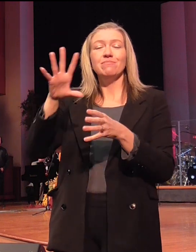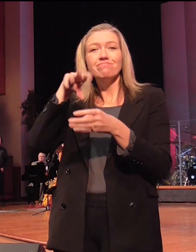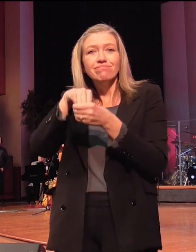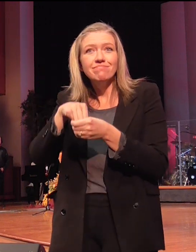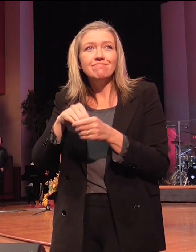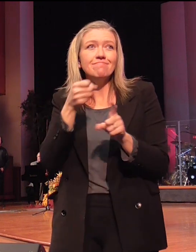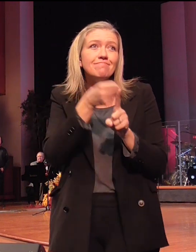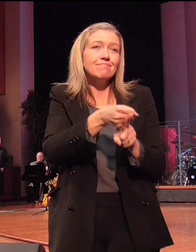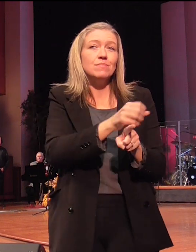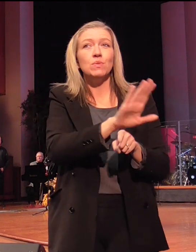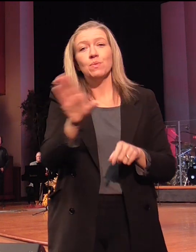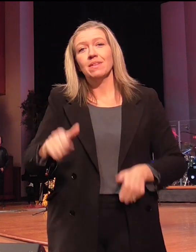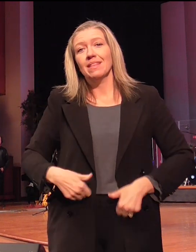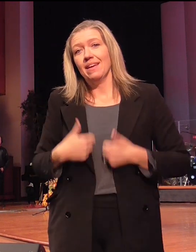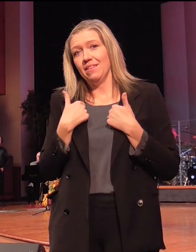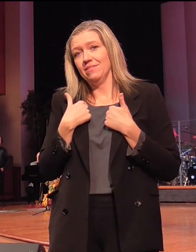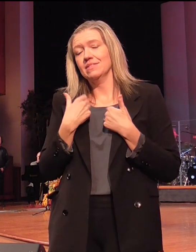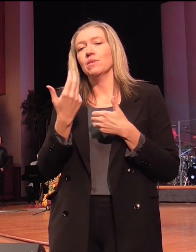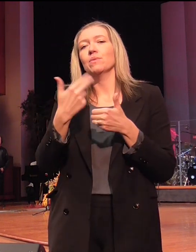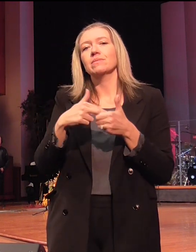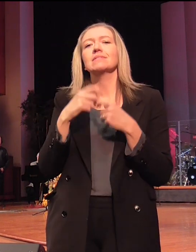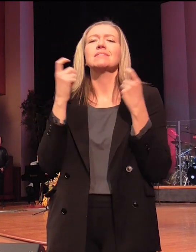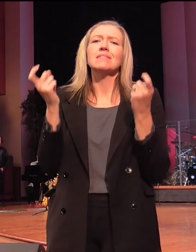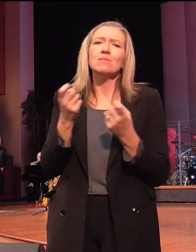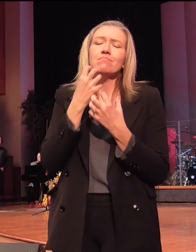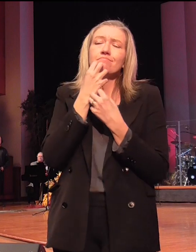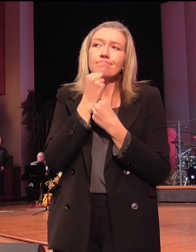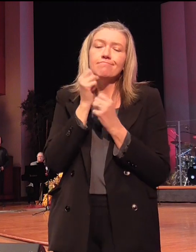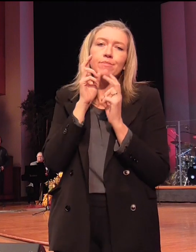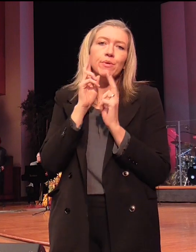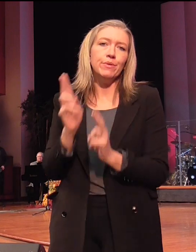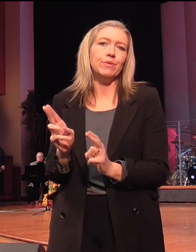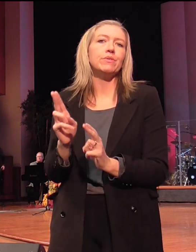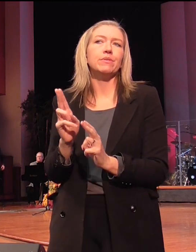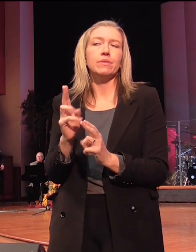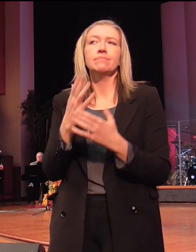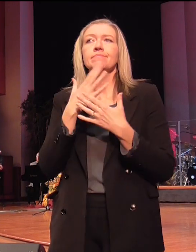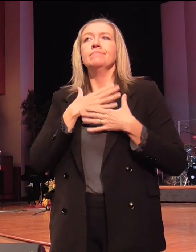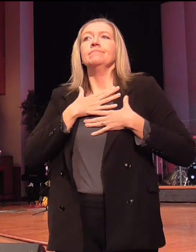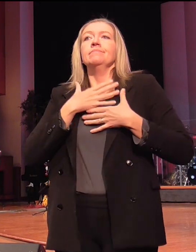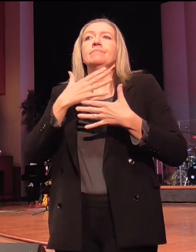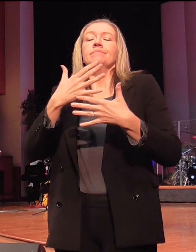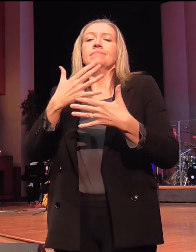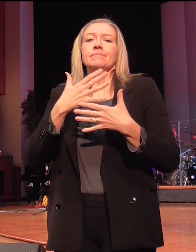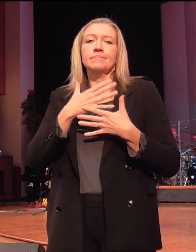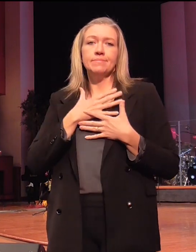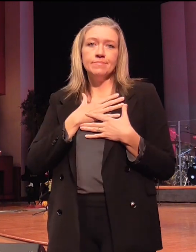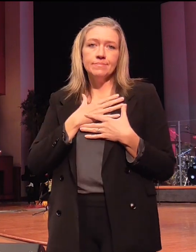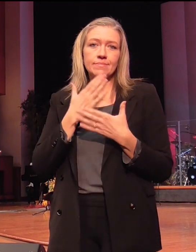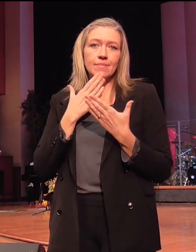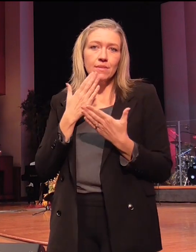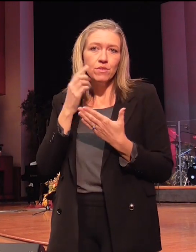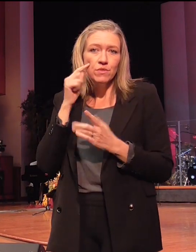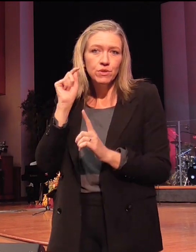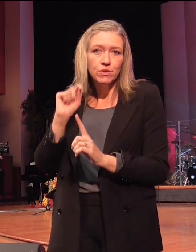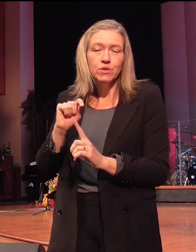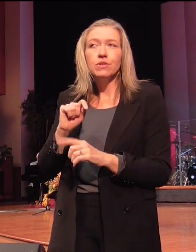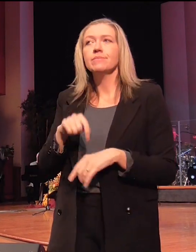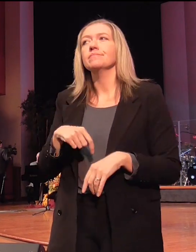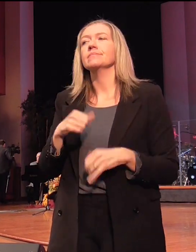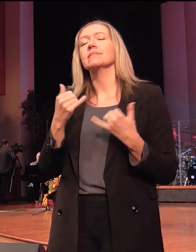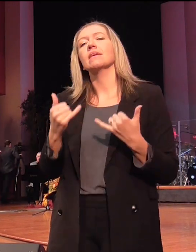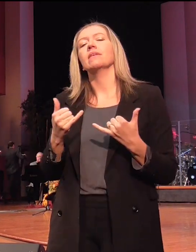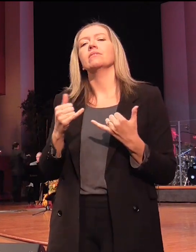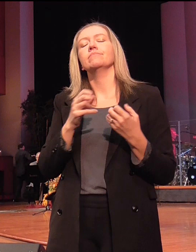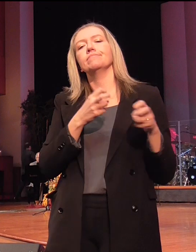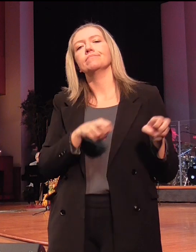in celebrating and honoring her today, and just take a deep breath and give thanks for her. And we're going to go into that place of